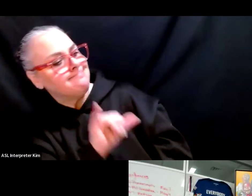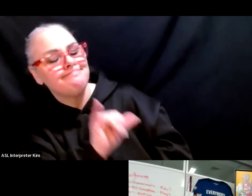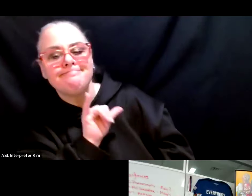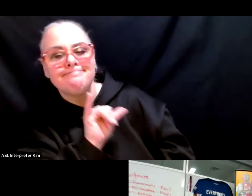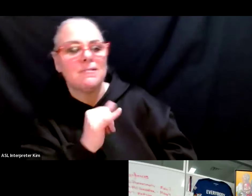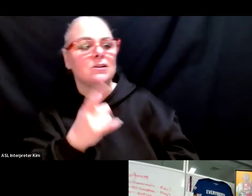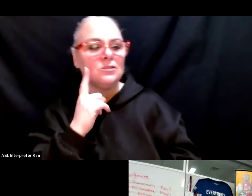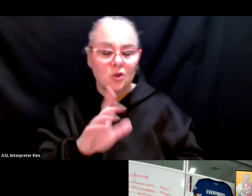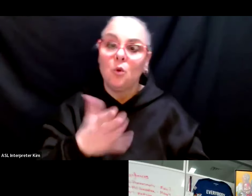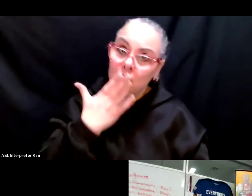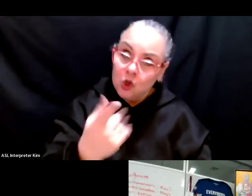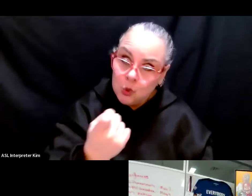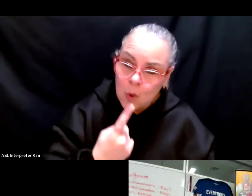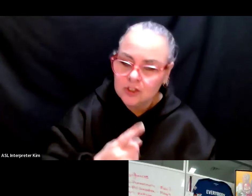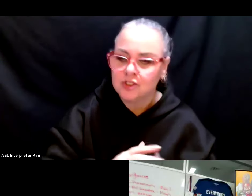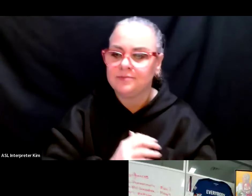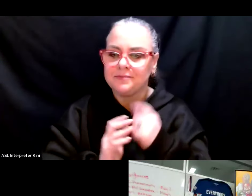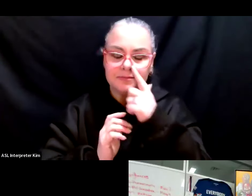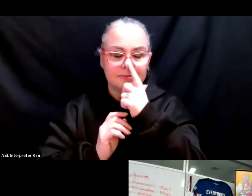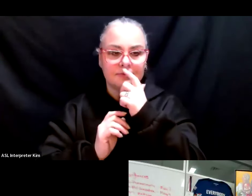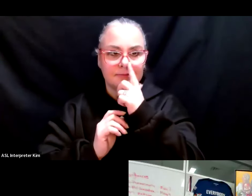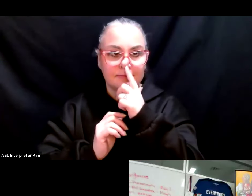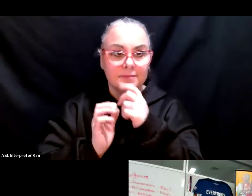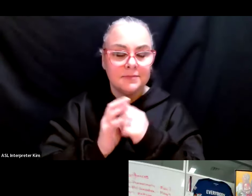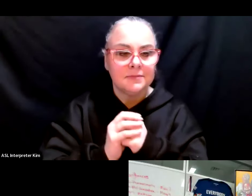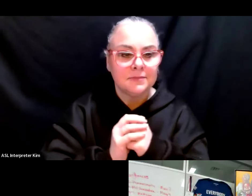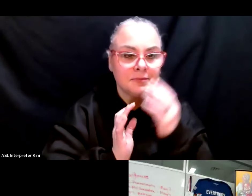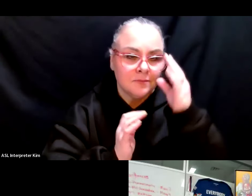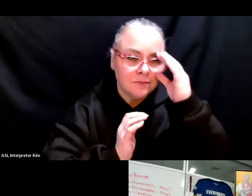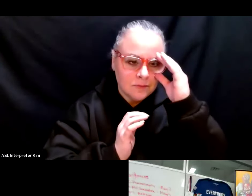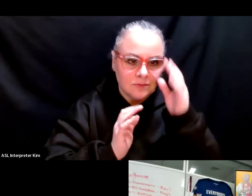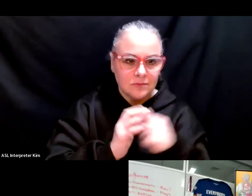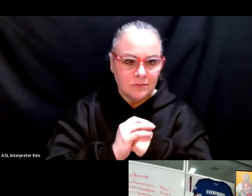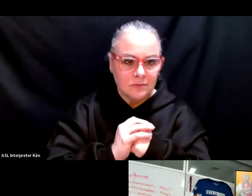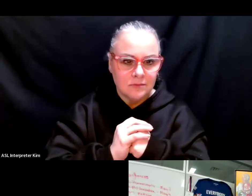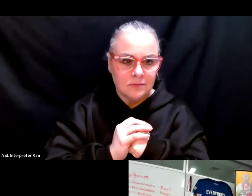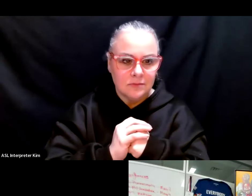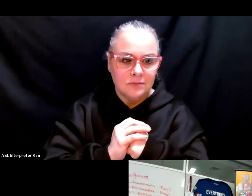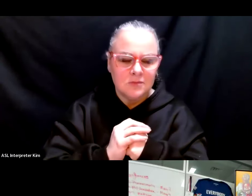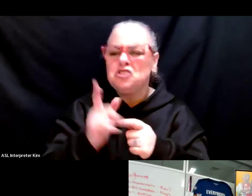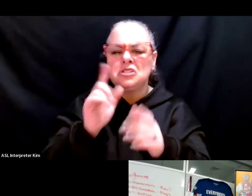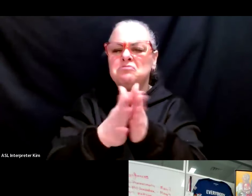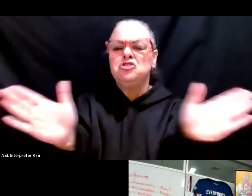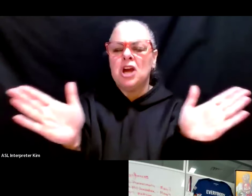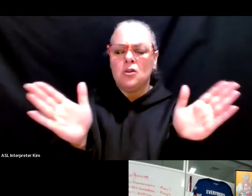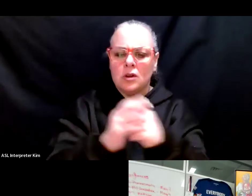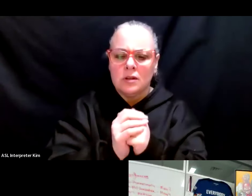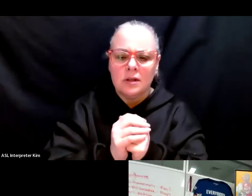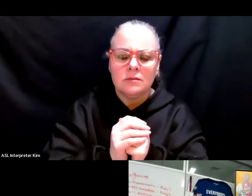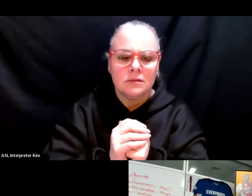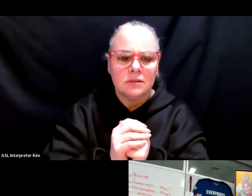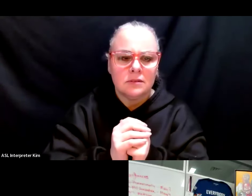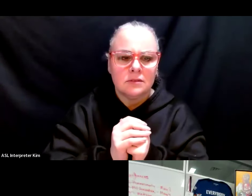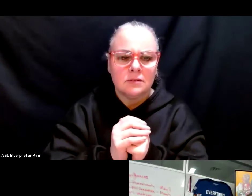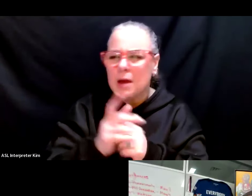the question. And also this is not directly related to Sonia, but related to, I'm paying attention to